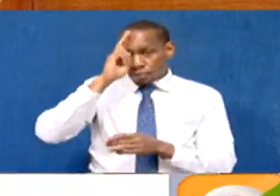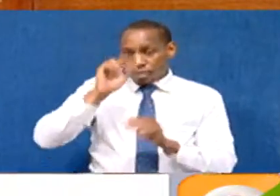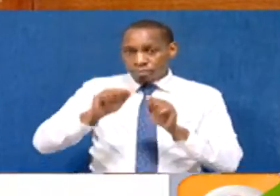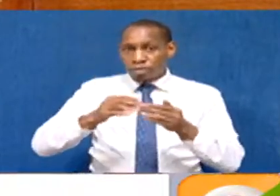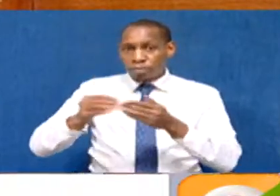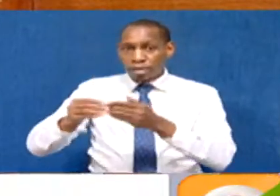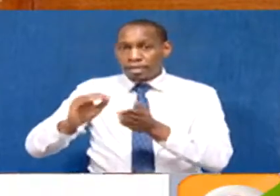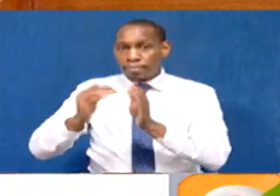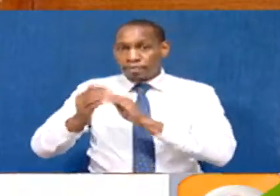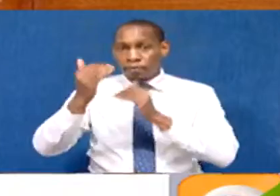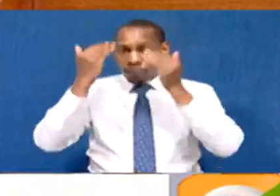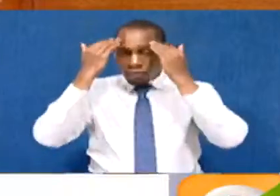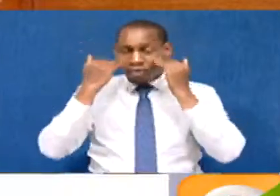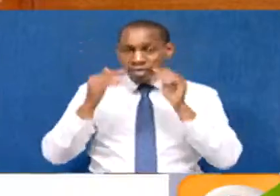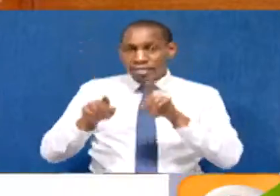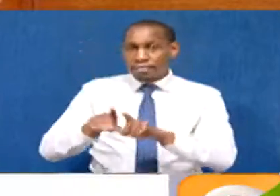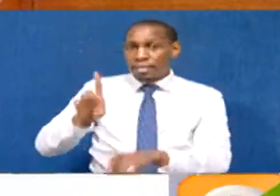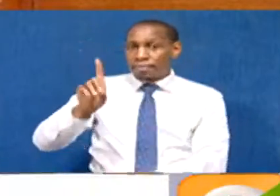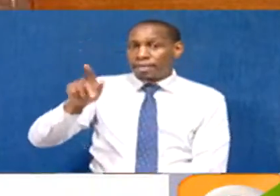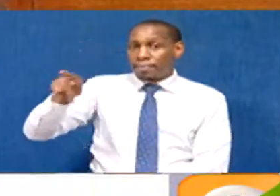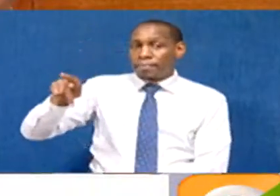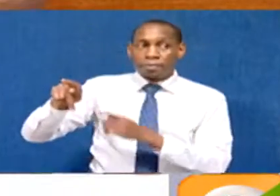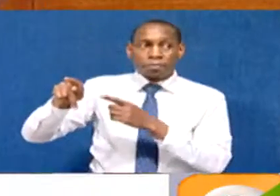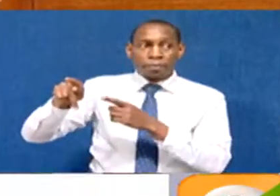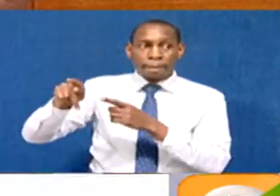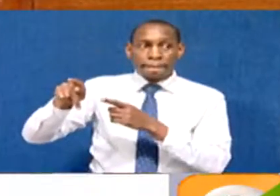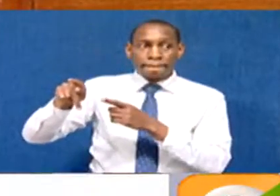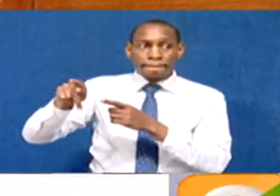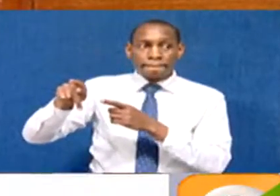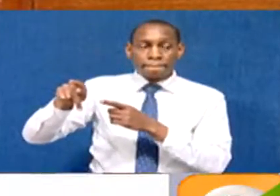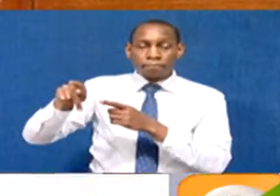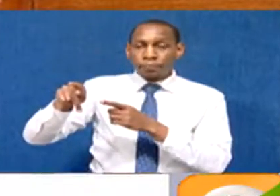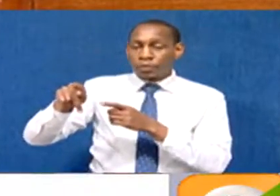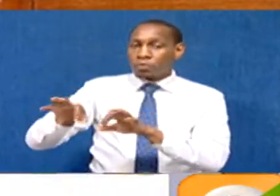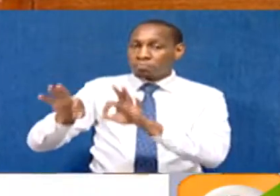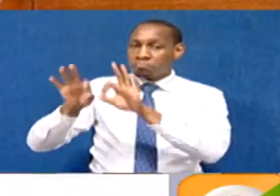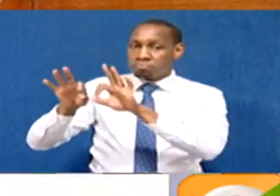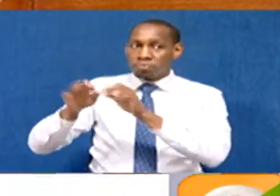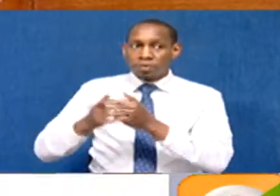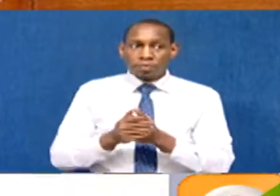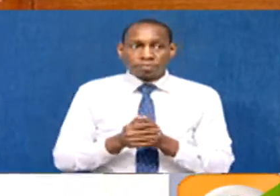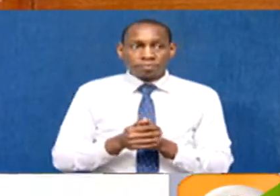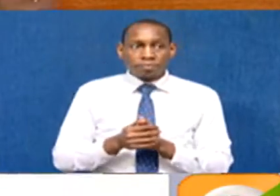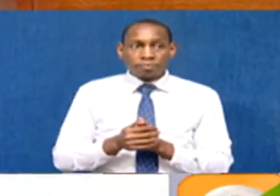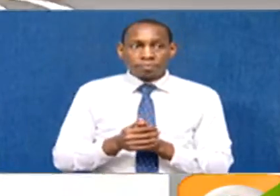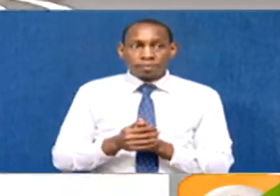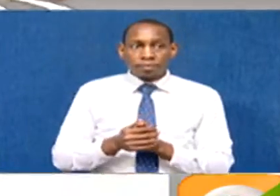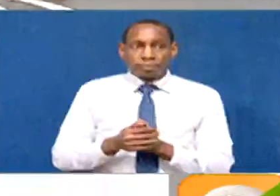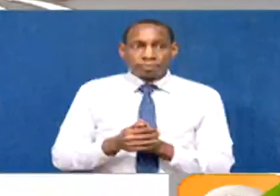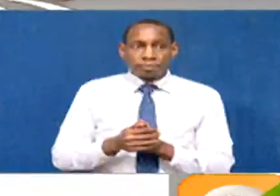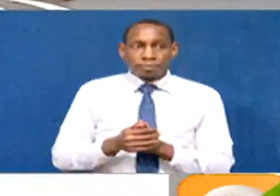the way. This DPP has been very good. Sounds like you know.